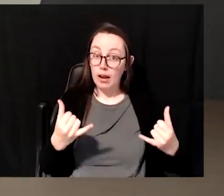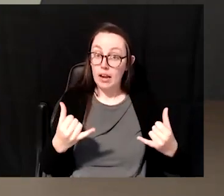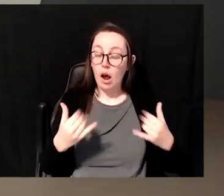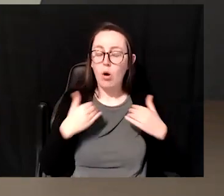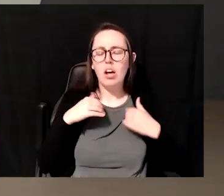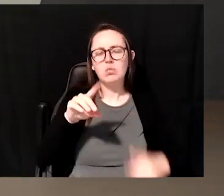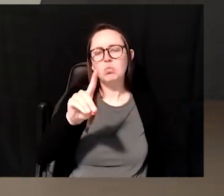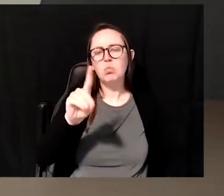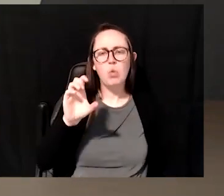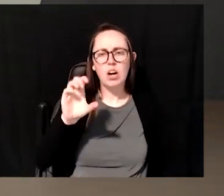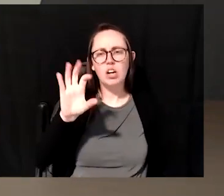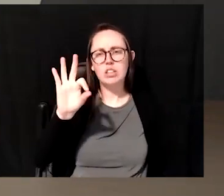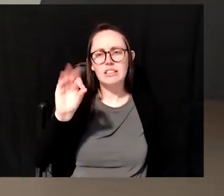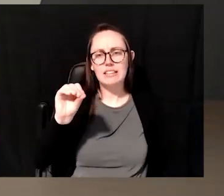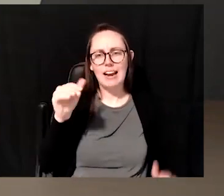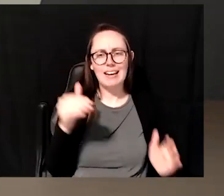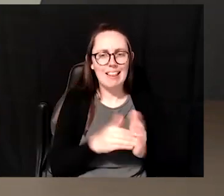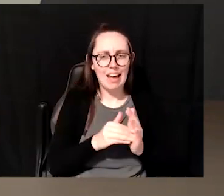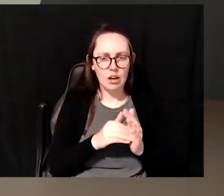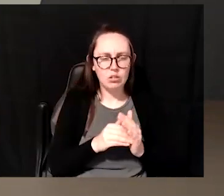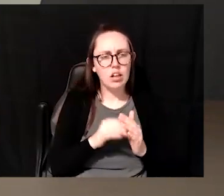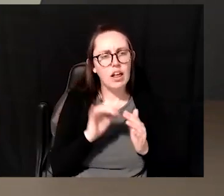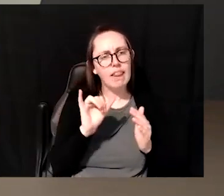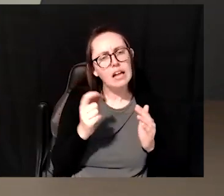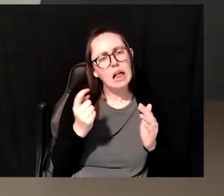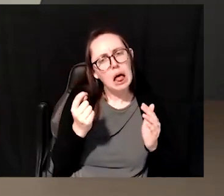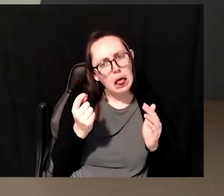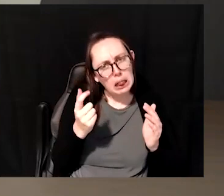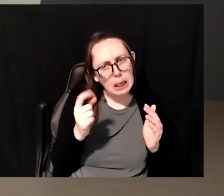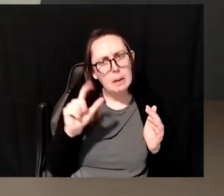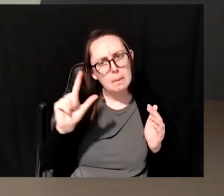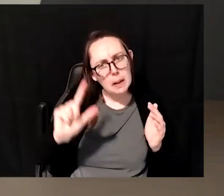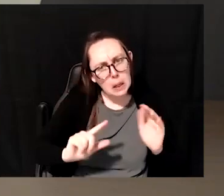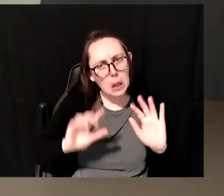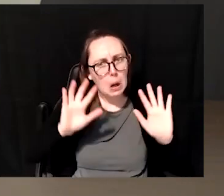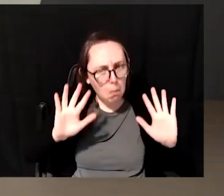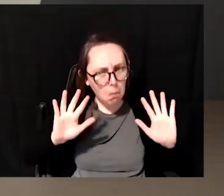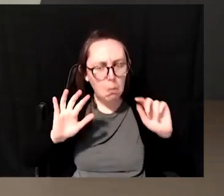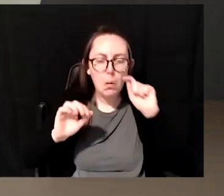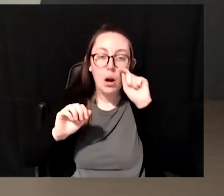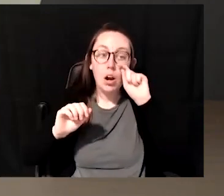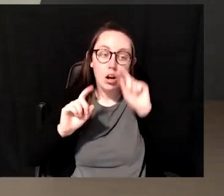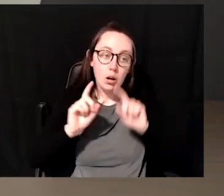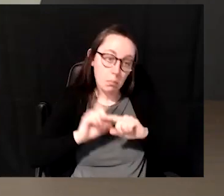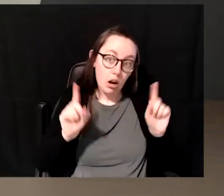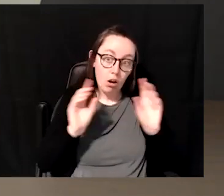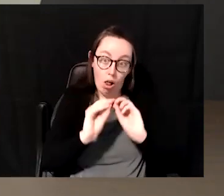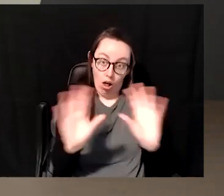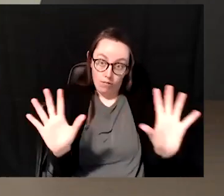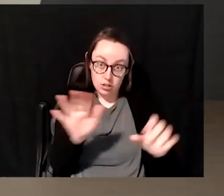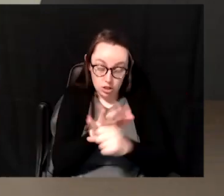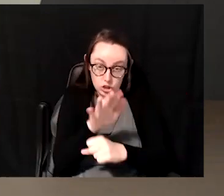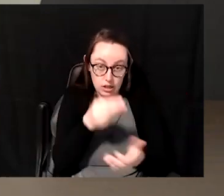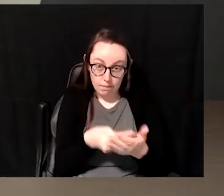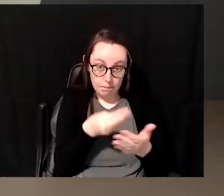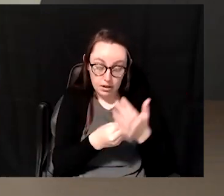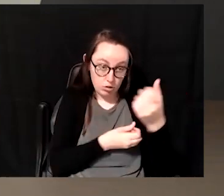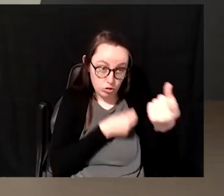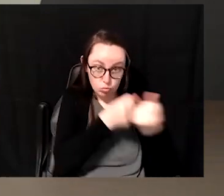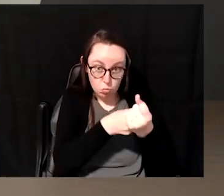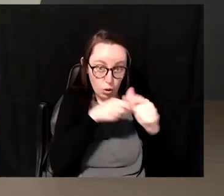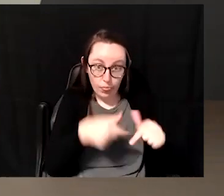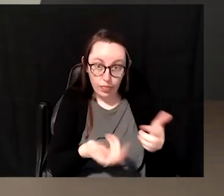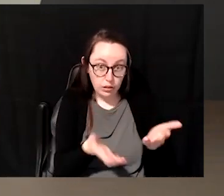thousand um it's getting a little low but obviously we could support this uh particular request at this time